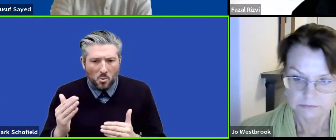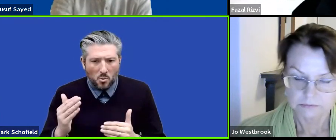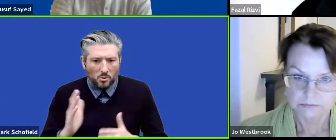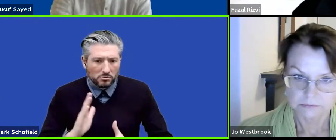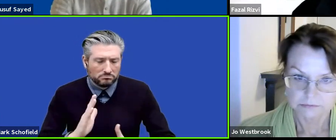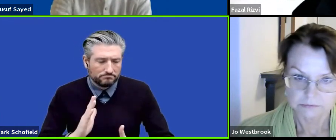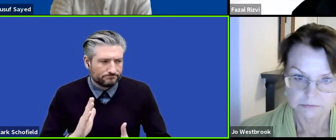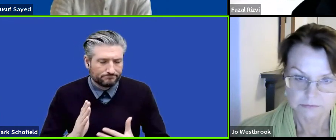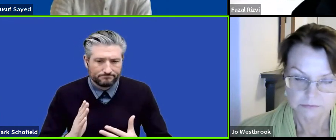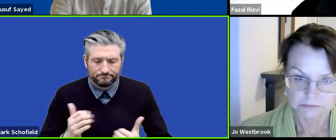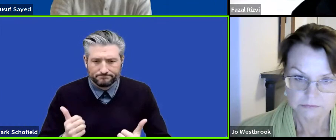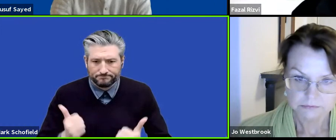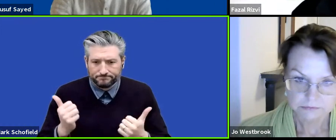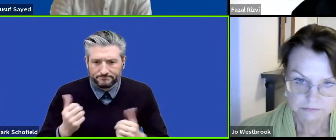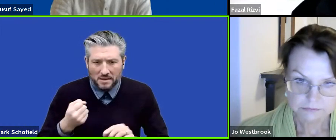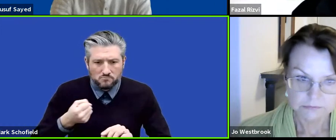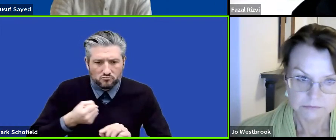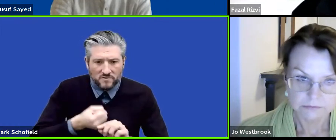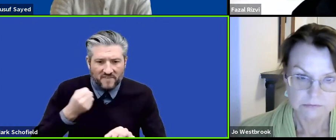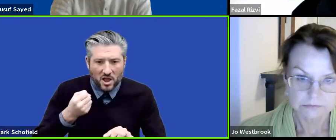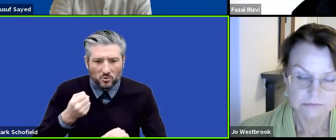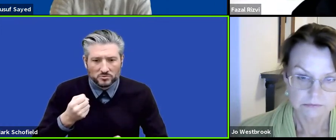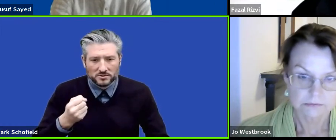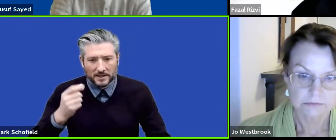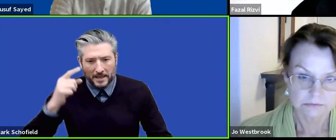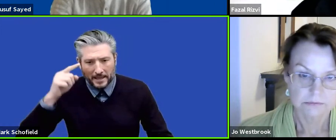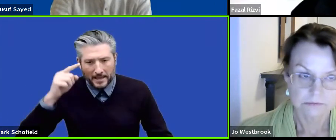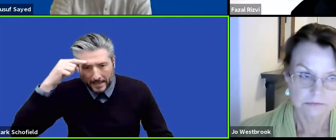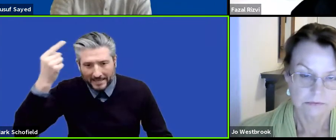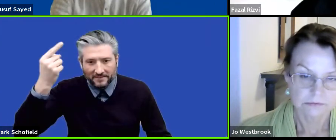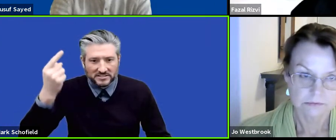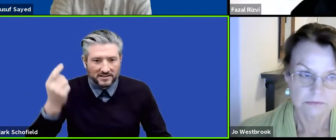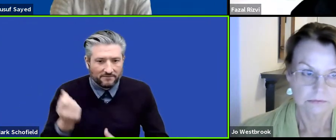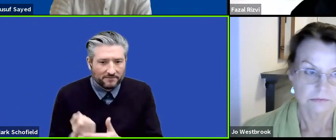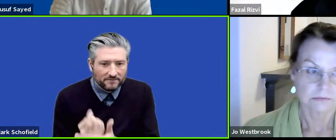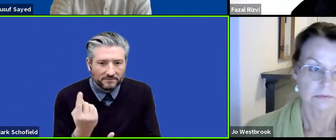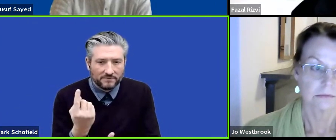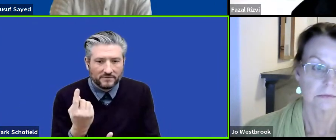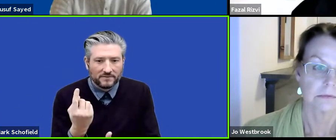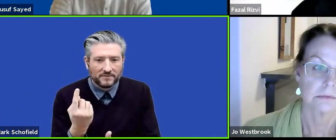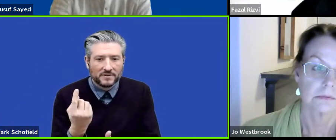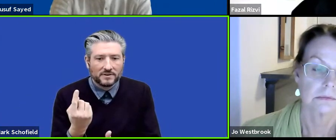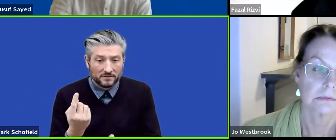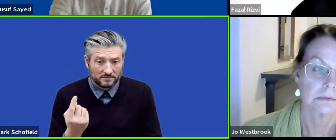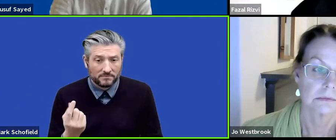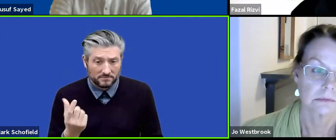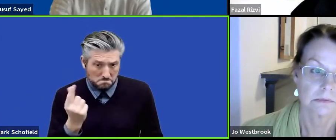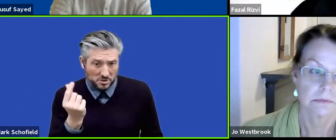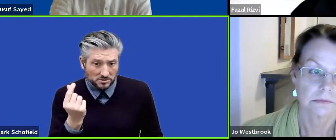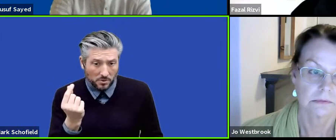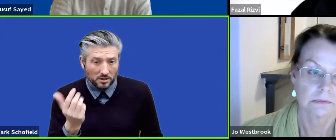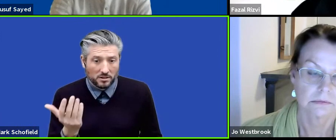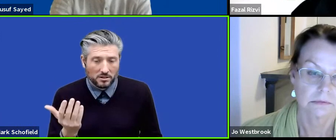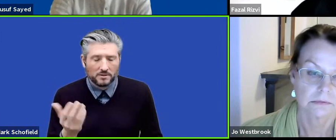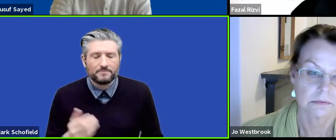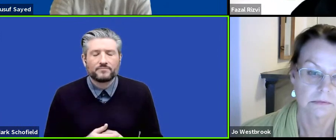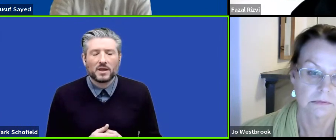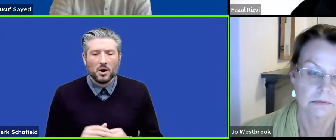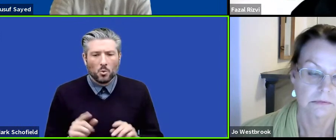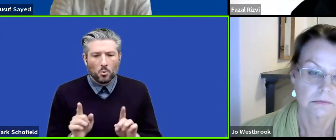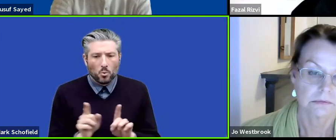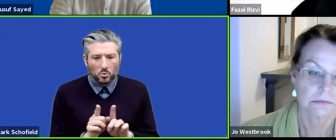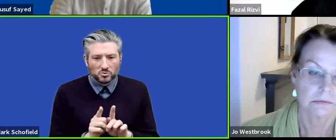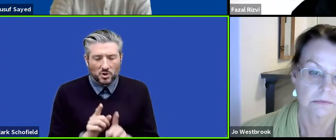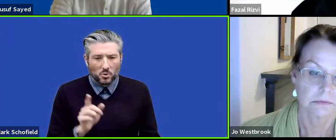ways than we might otherwise do. And also, of course, the question that you raised about